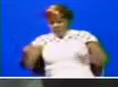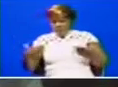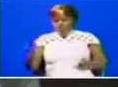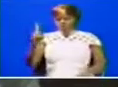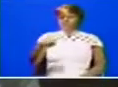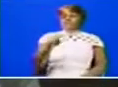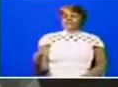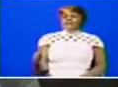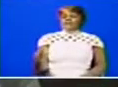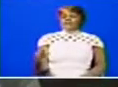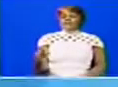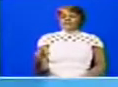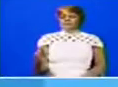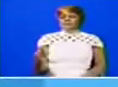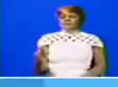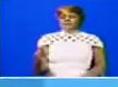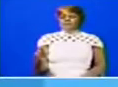correctly done or not.